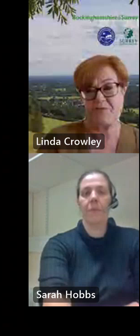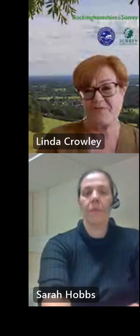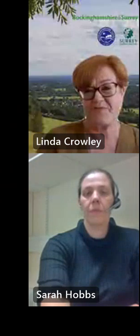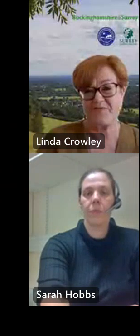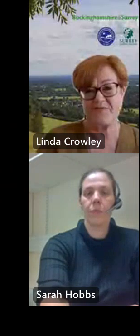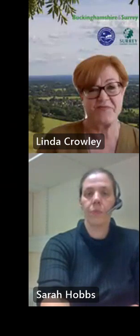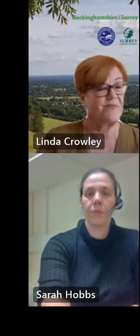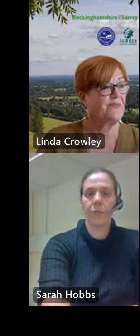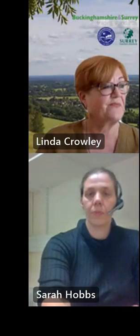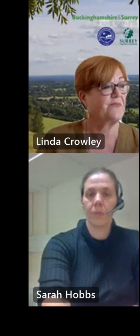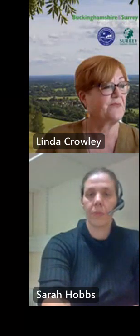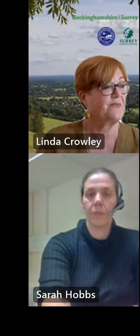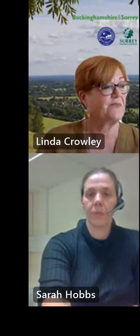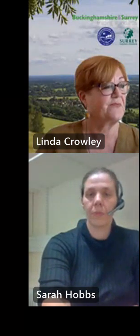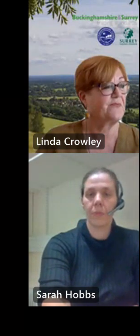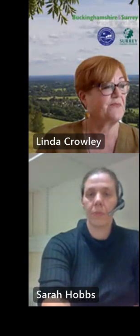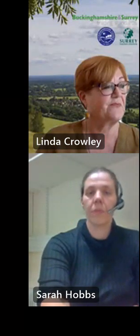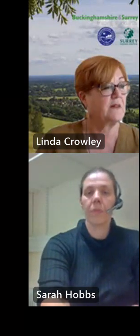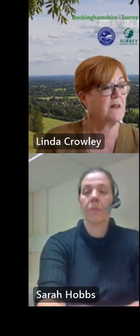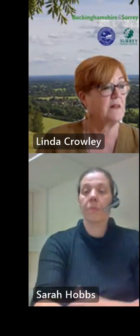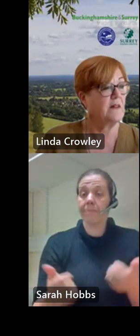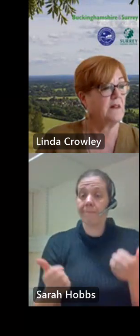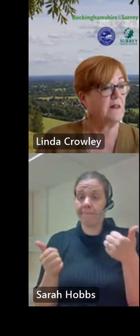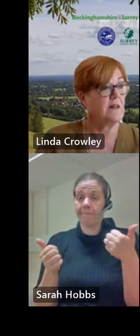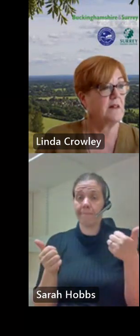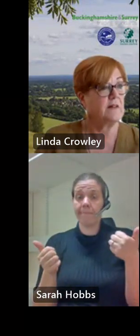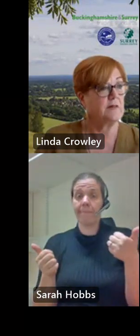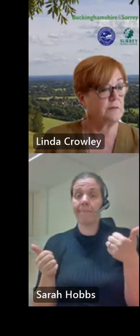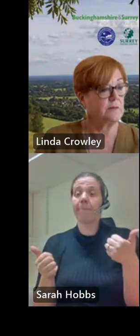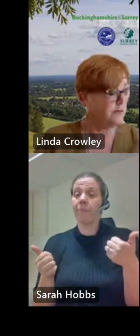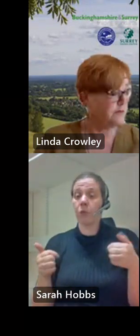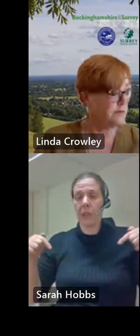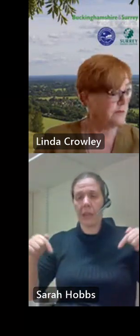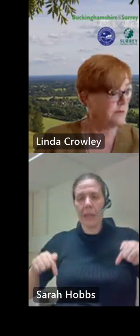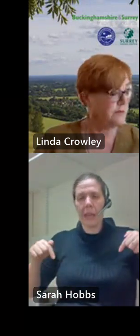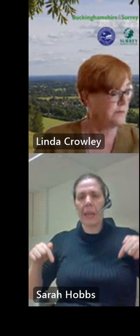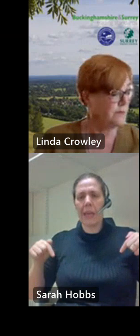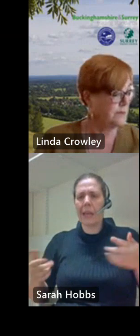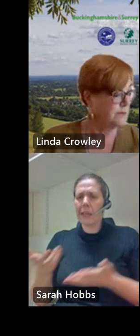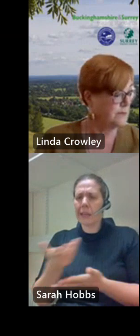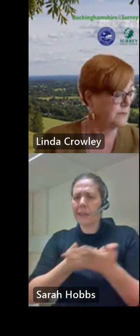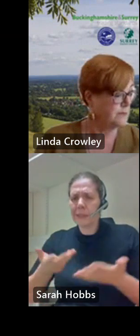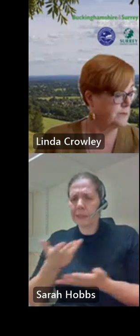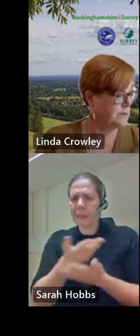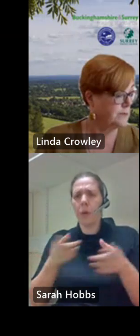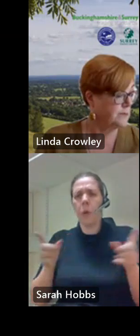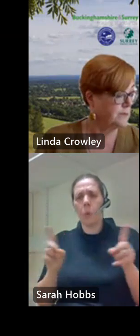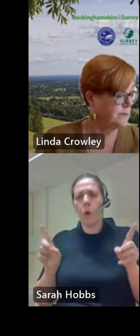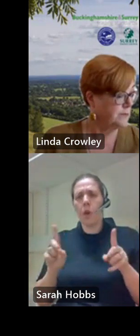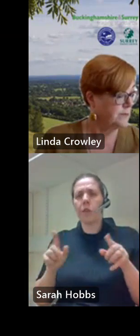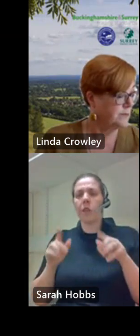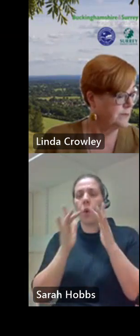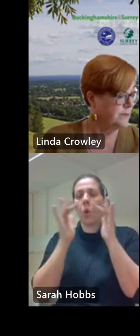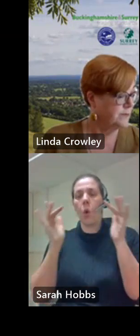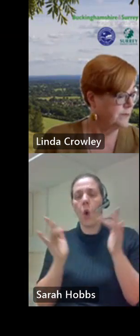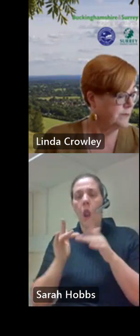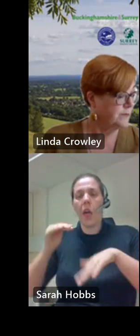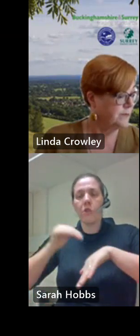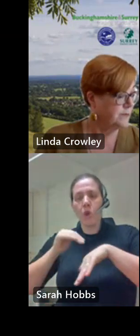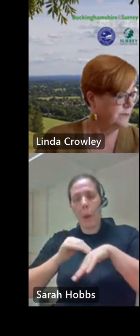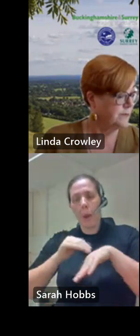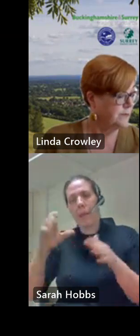Okay, everybody, we're here to talk to you really today about cybercrime, and we're going to focus